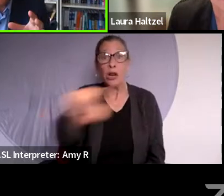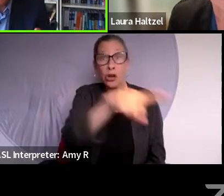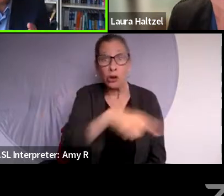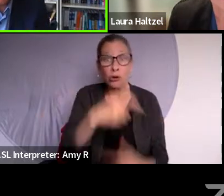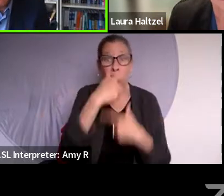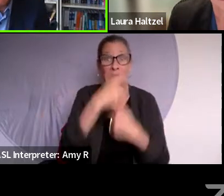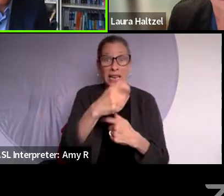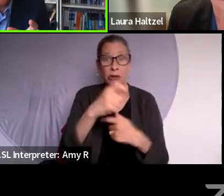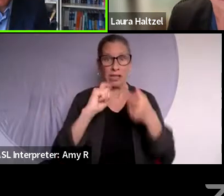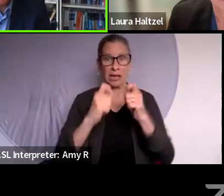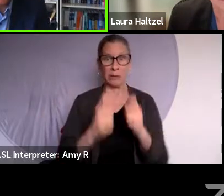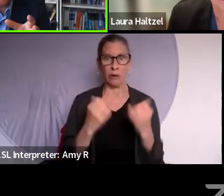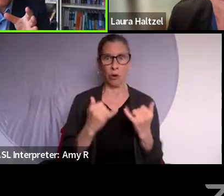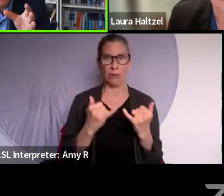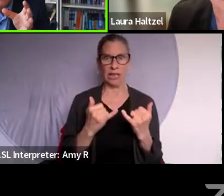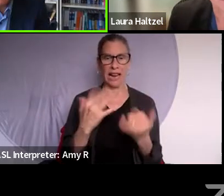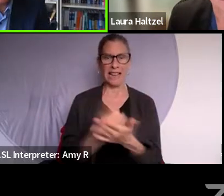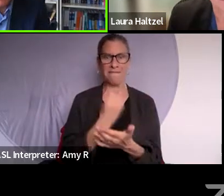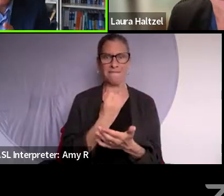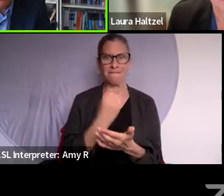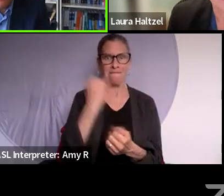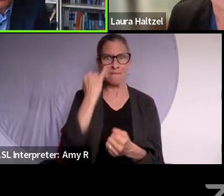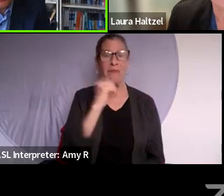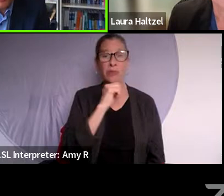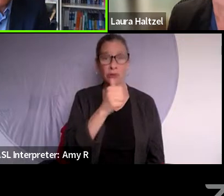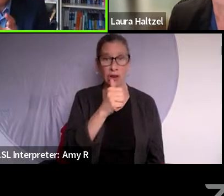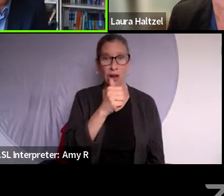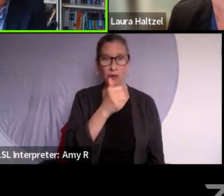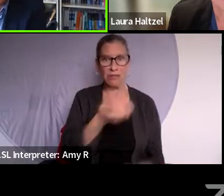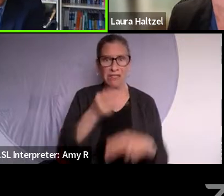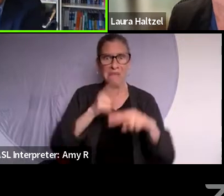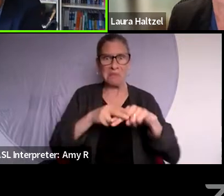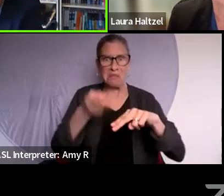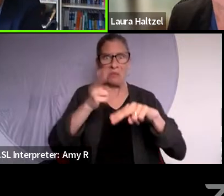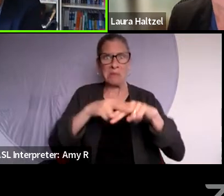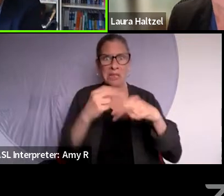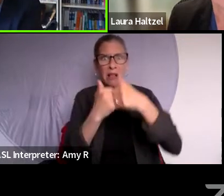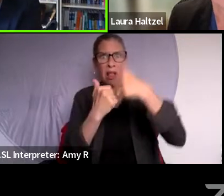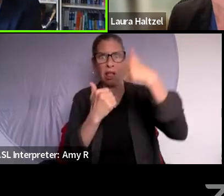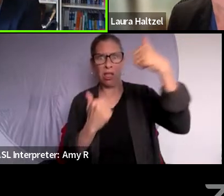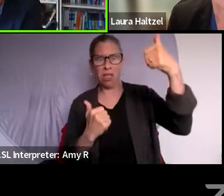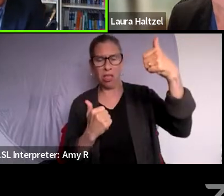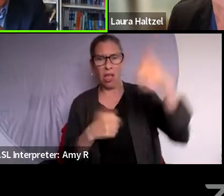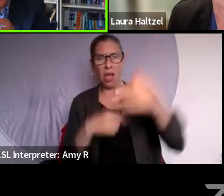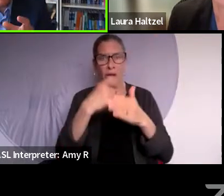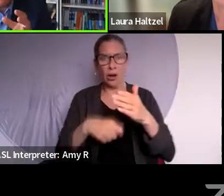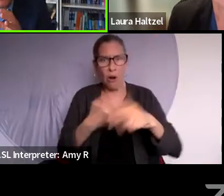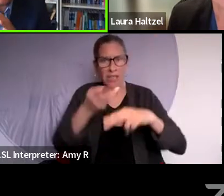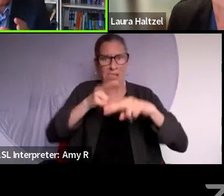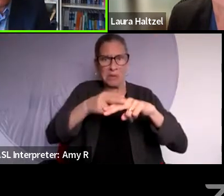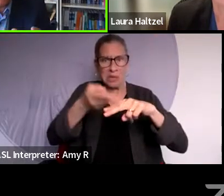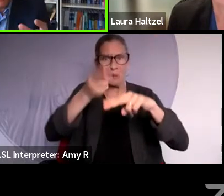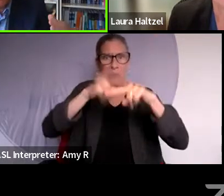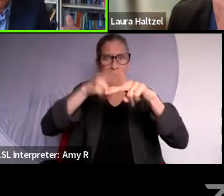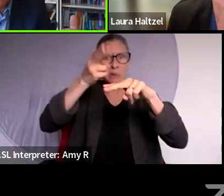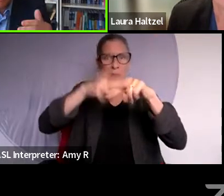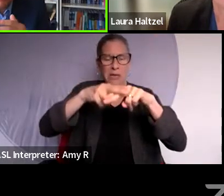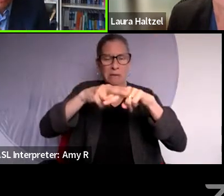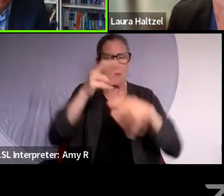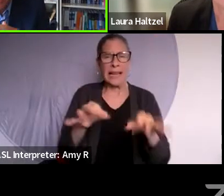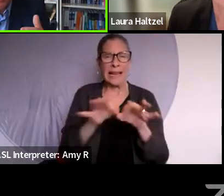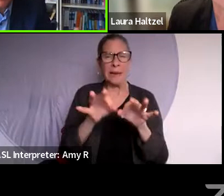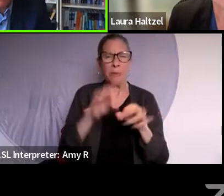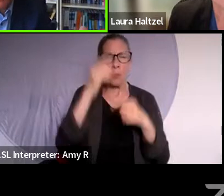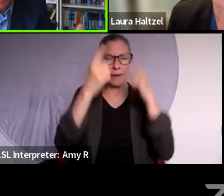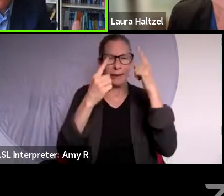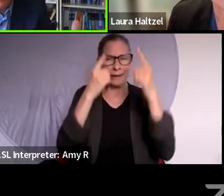in making reform today. If you don't, the delta gets larger, the cost gets greater the longer we wait. And it's important to consider that. And